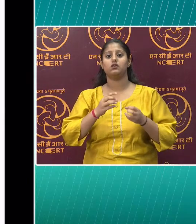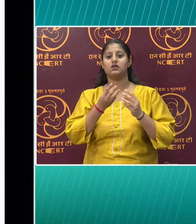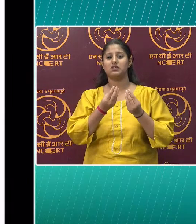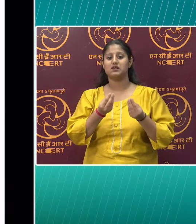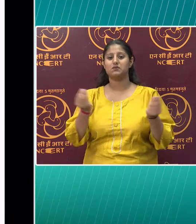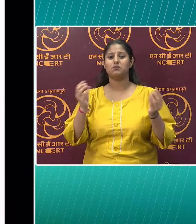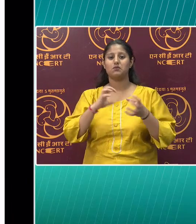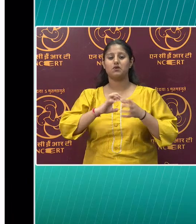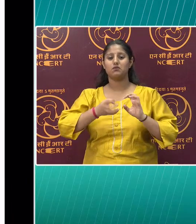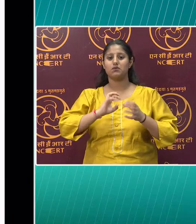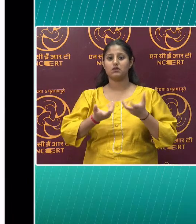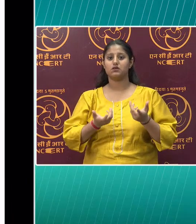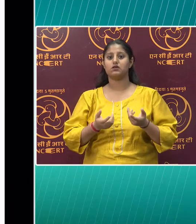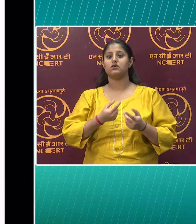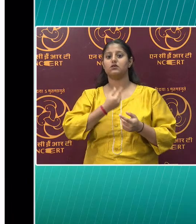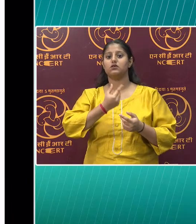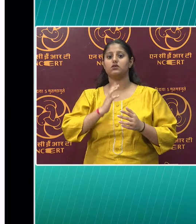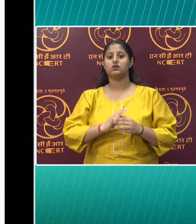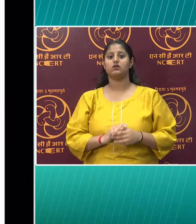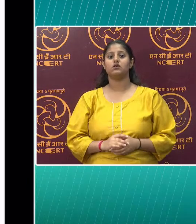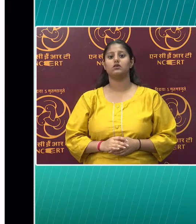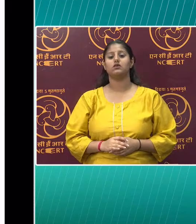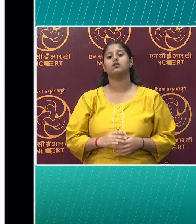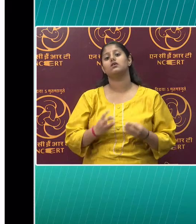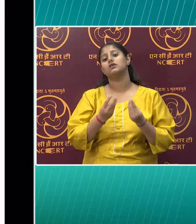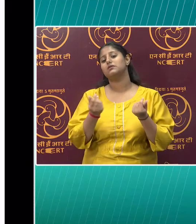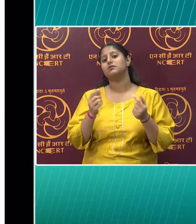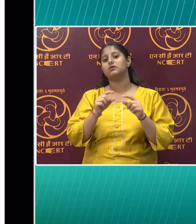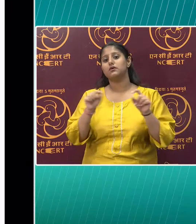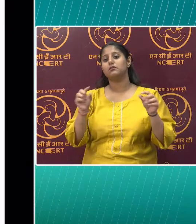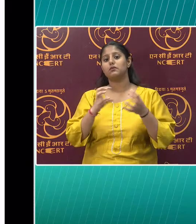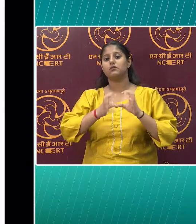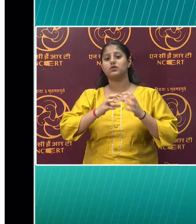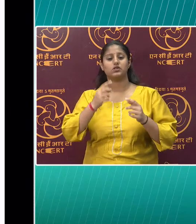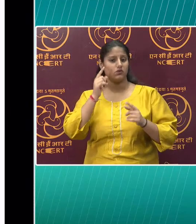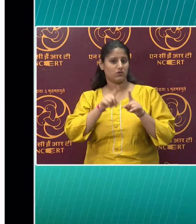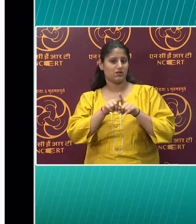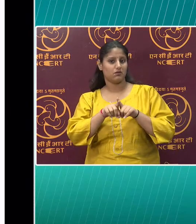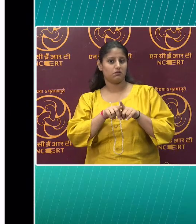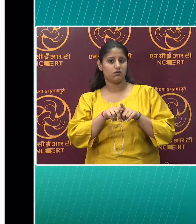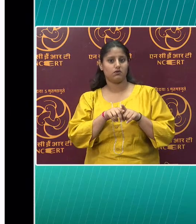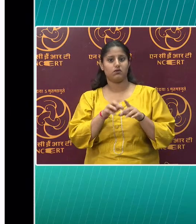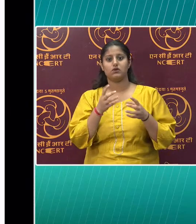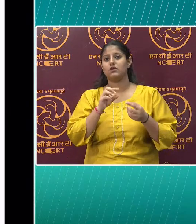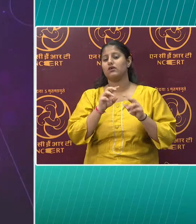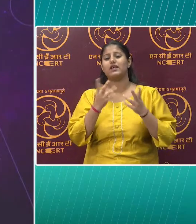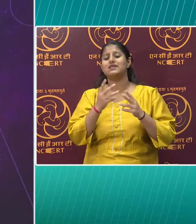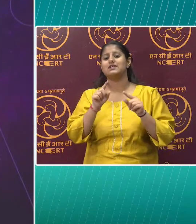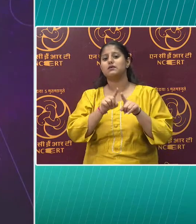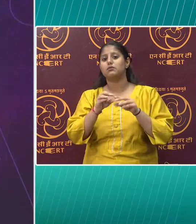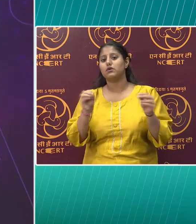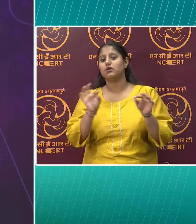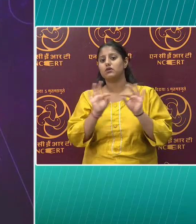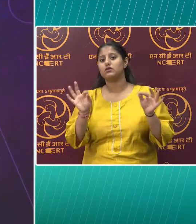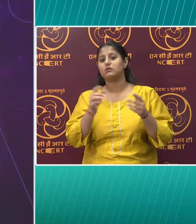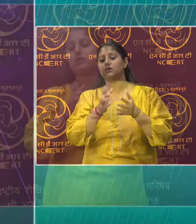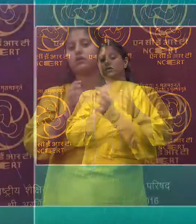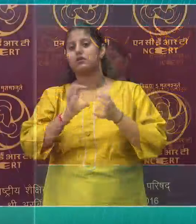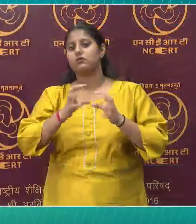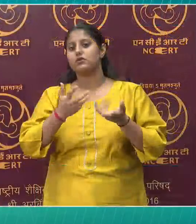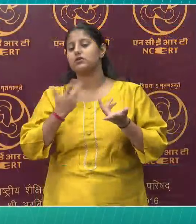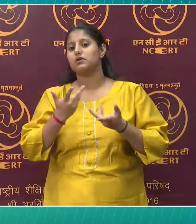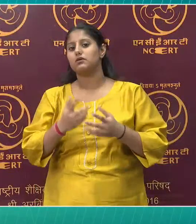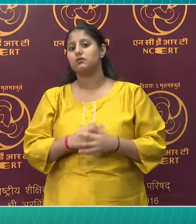machines. They So simple learn machines, for maintenance. example, Pardon? what kind of simple machines are we talking about